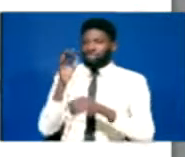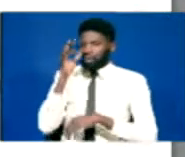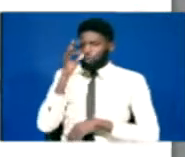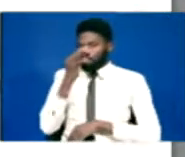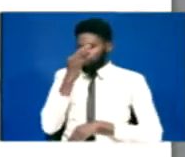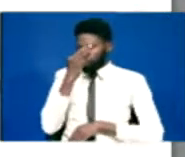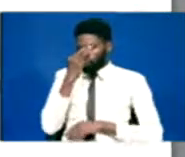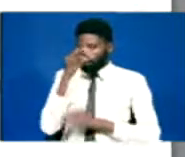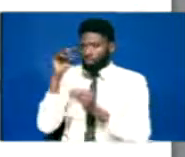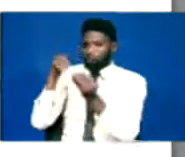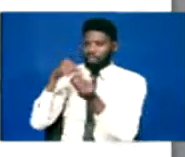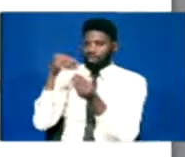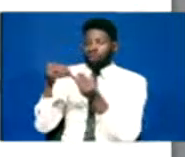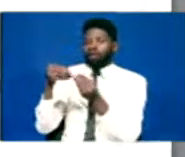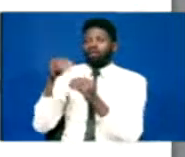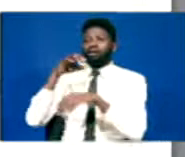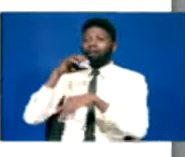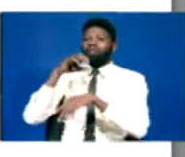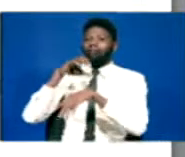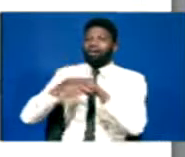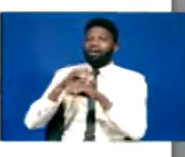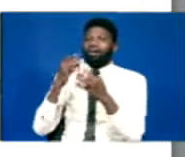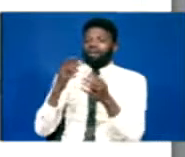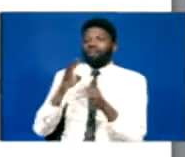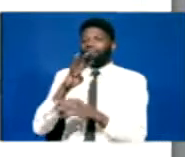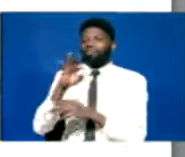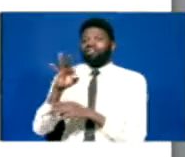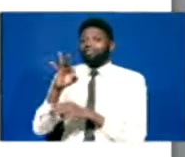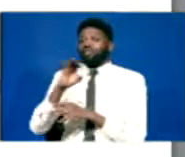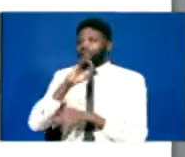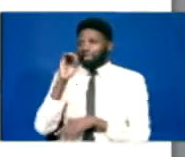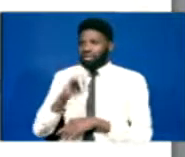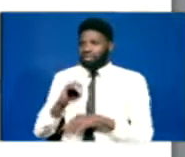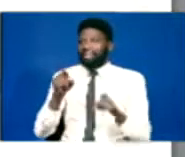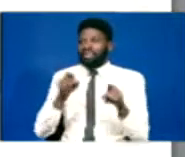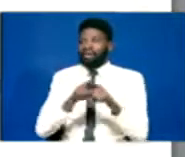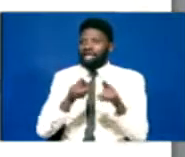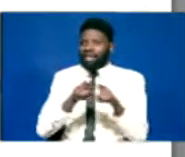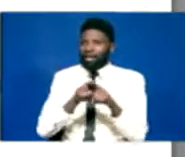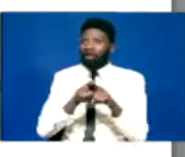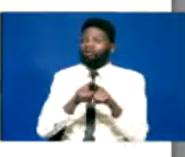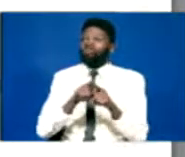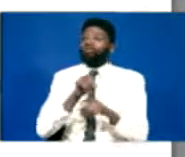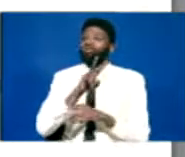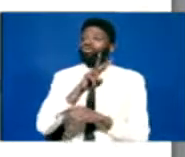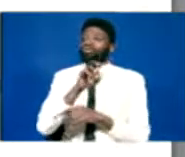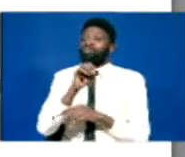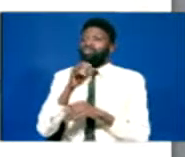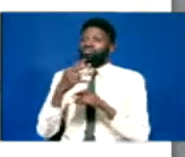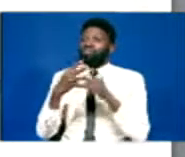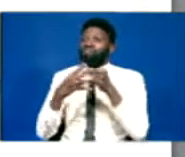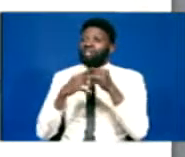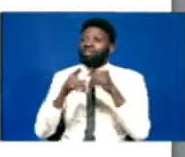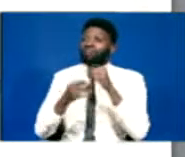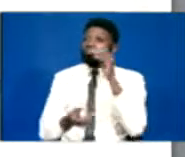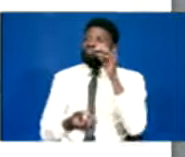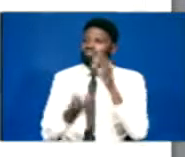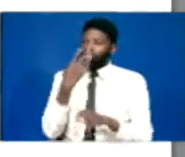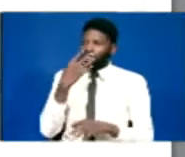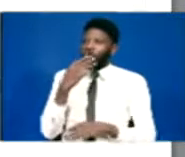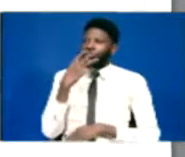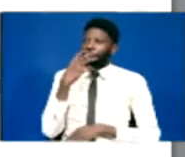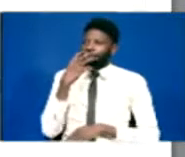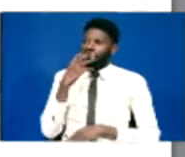43%. In 2005, he moved to officially form the party that has been in existence today, the Orange Democratic Movement, and